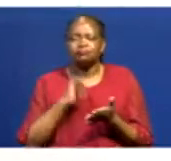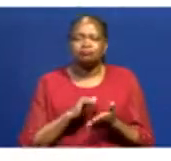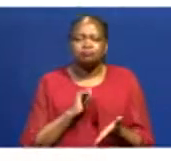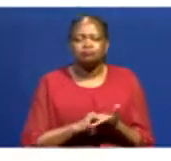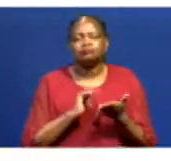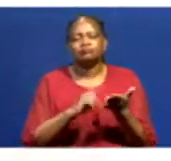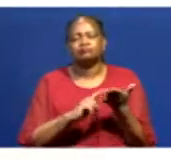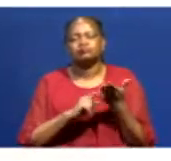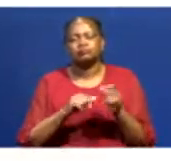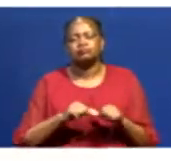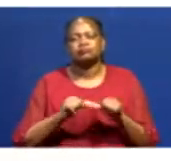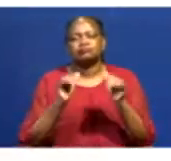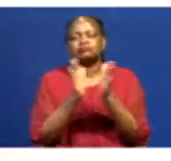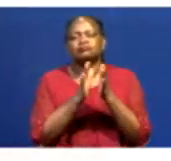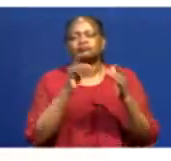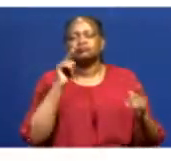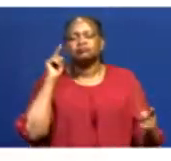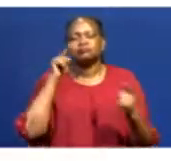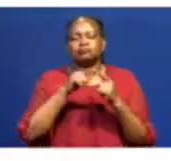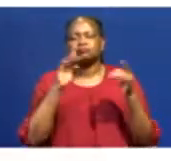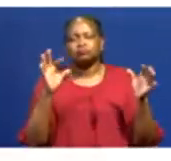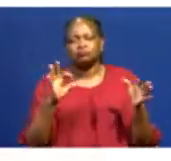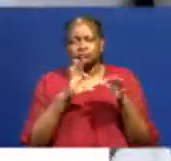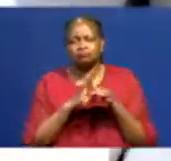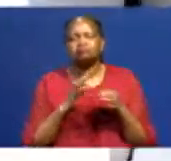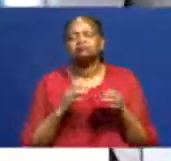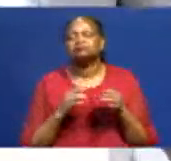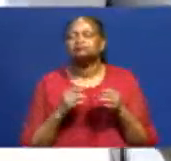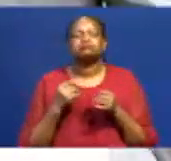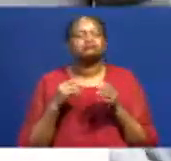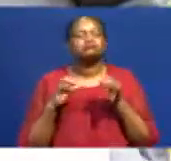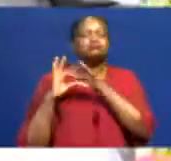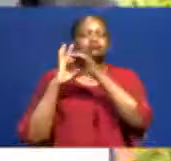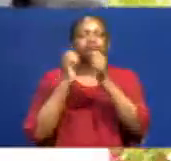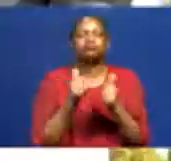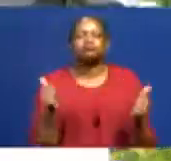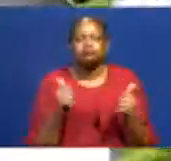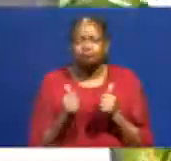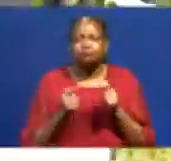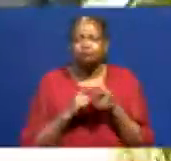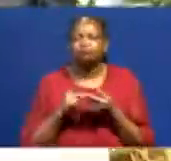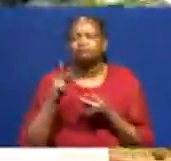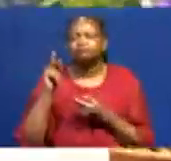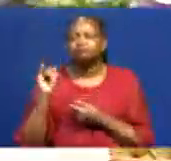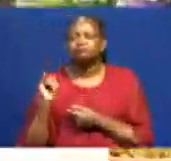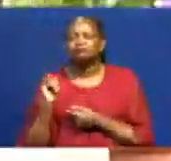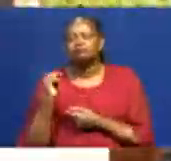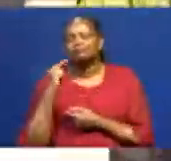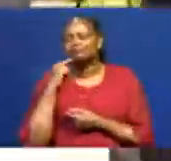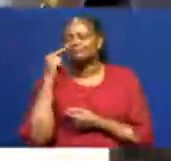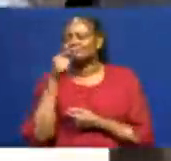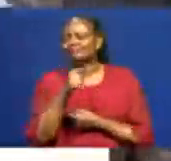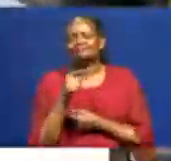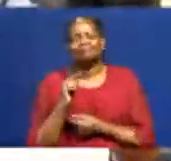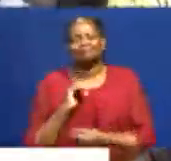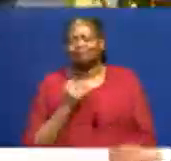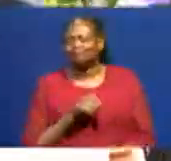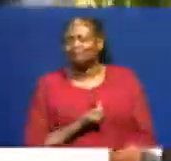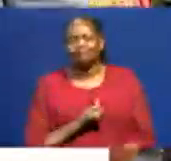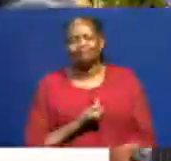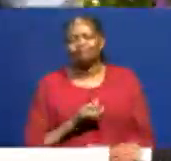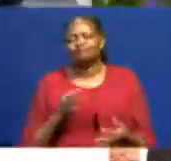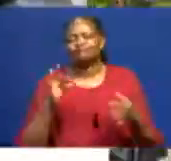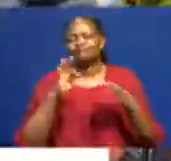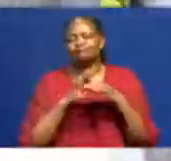course and that the Azimio coalition was picking from a united front. The remarks by Kioni appearing to disregard the committee's rule that forbid